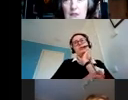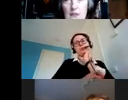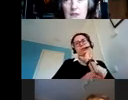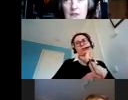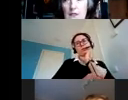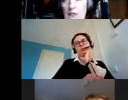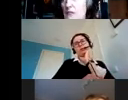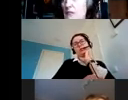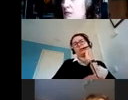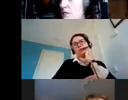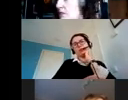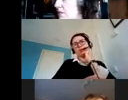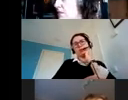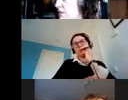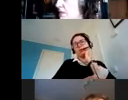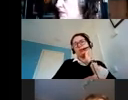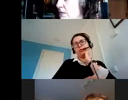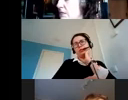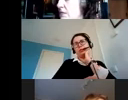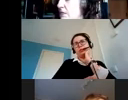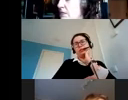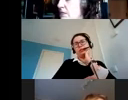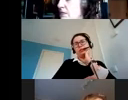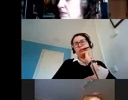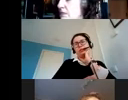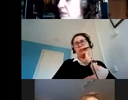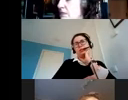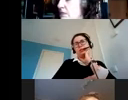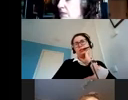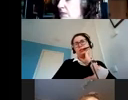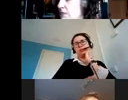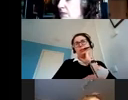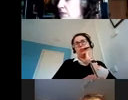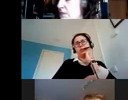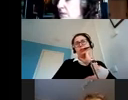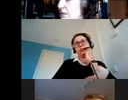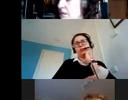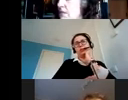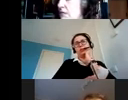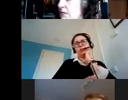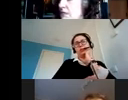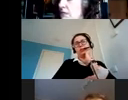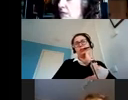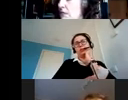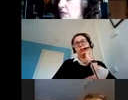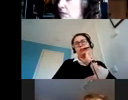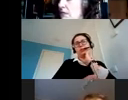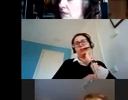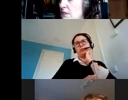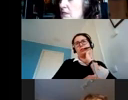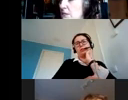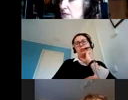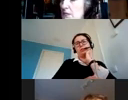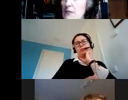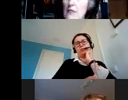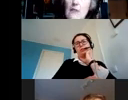when our aim is to punish gross violations of human rights, such as use Kogan's norms,